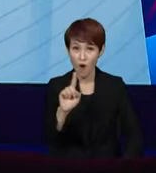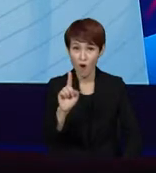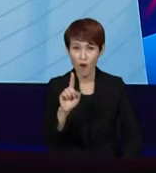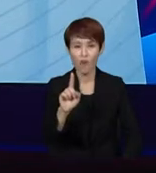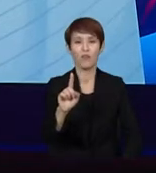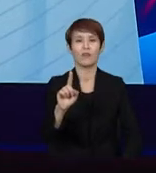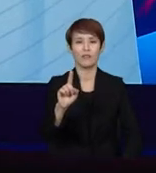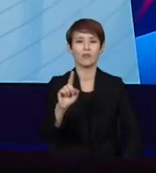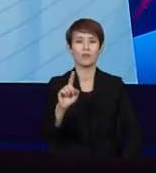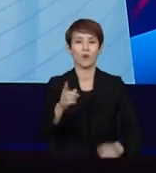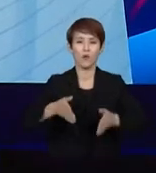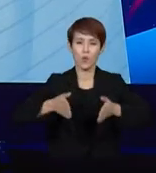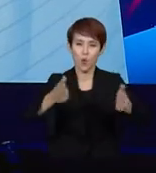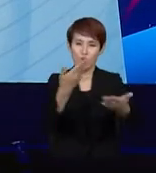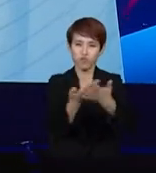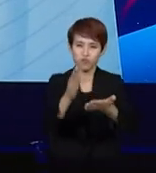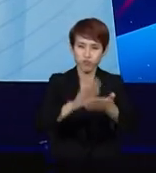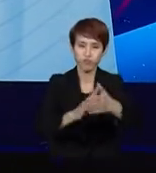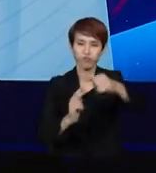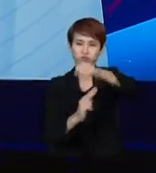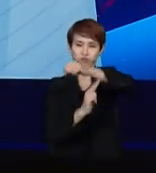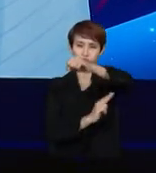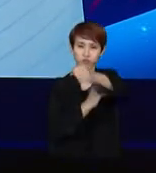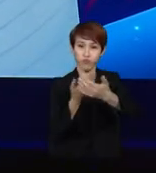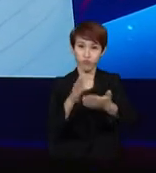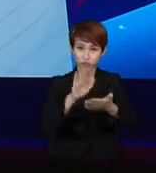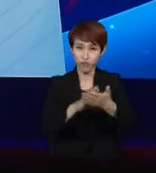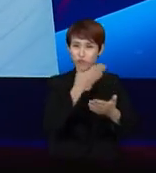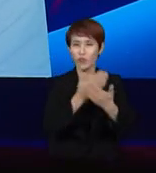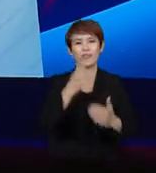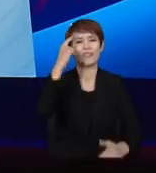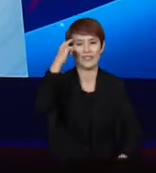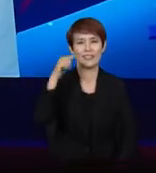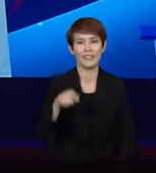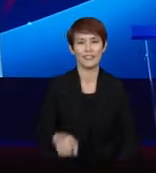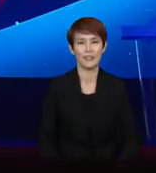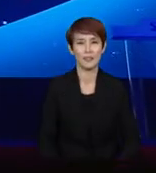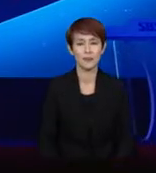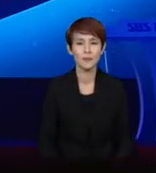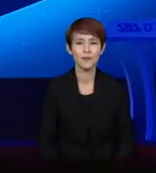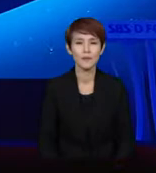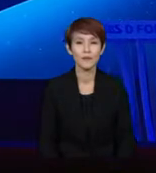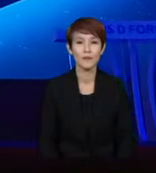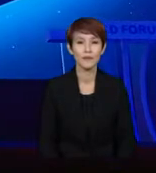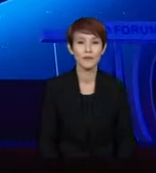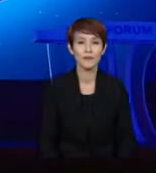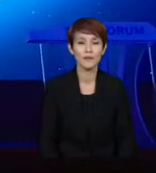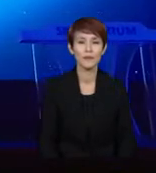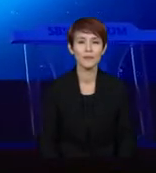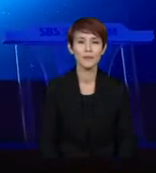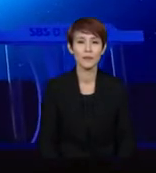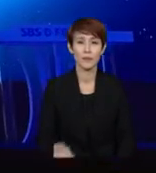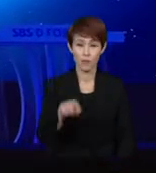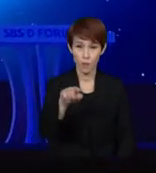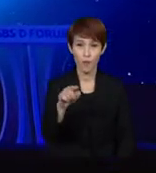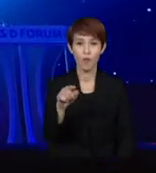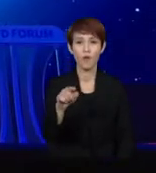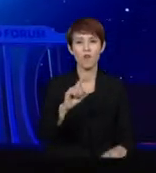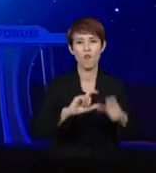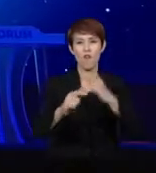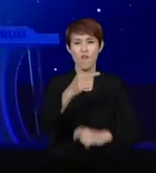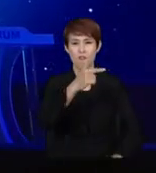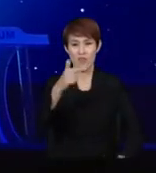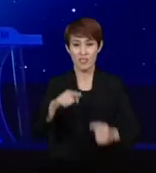idea. But infrastructure also, I submit to you, has a larger meaning in the context of